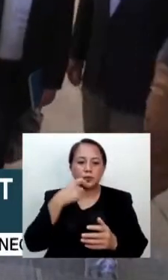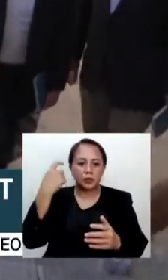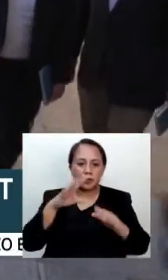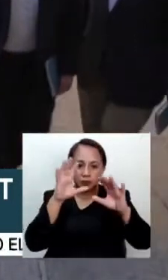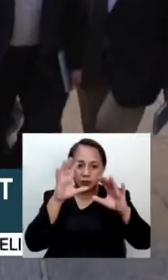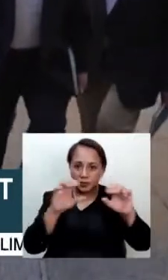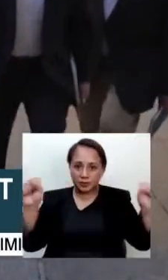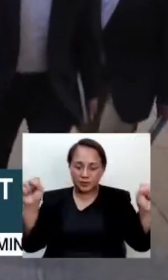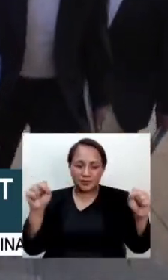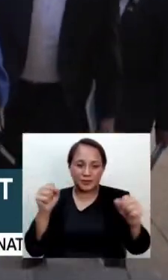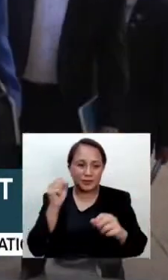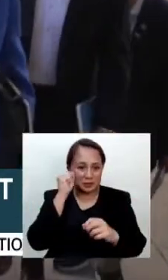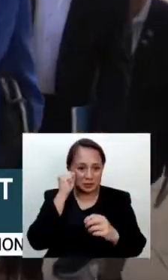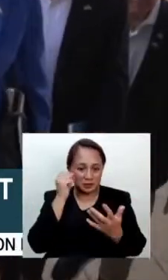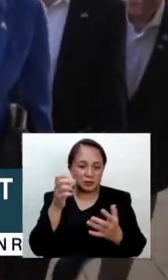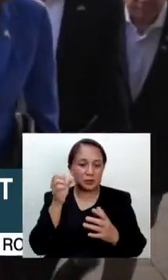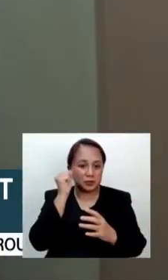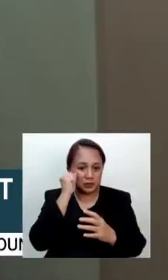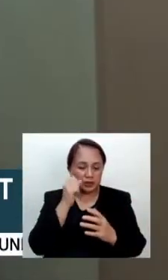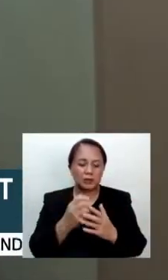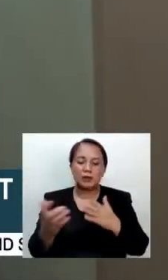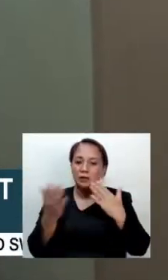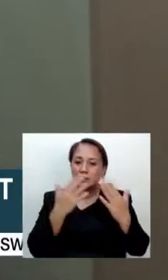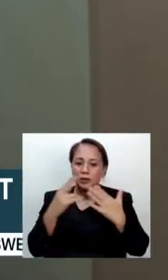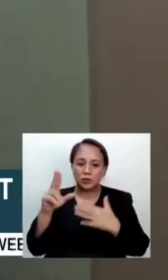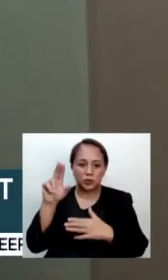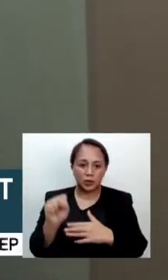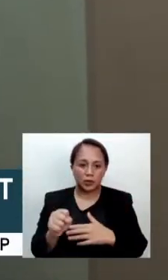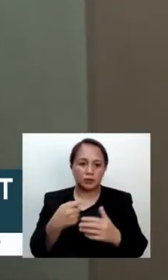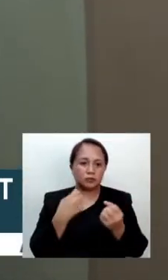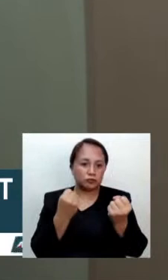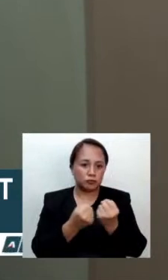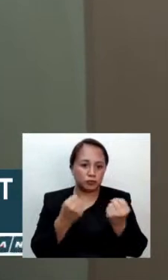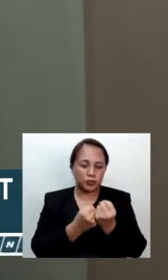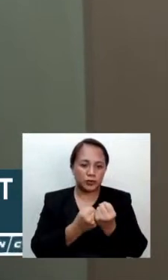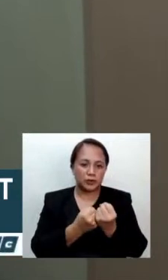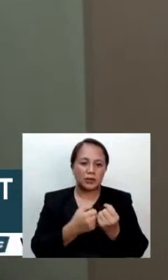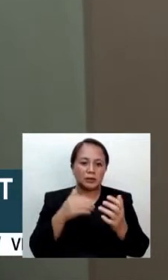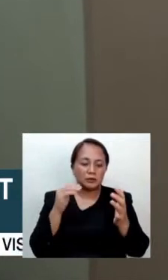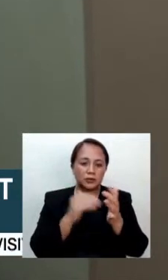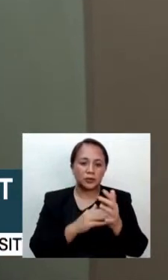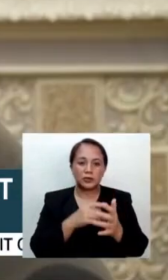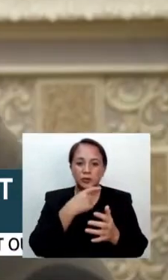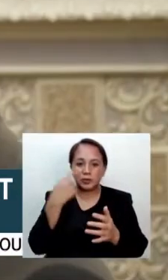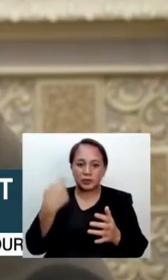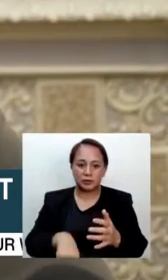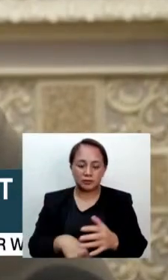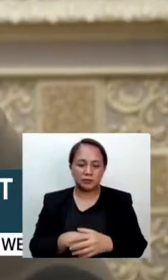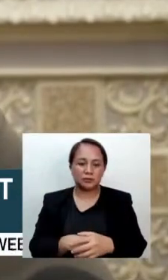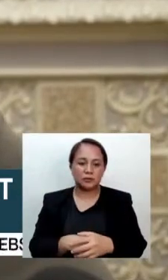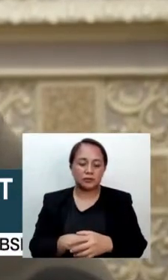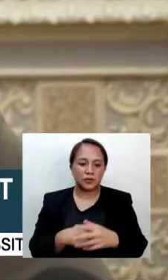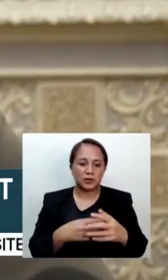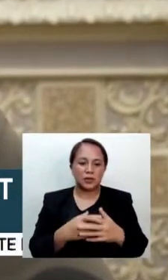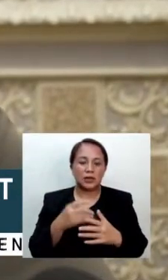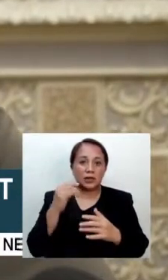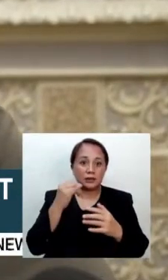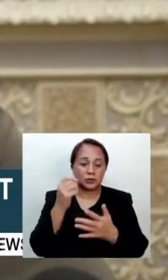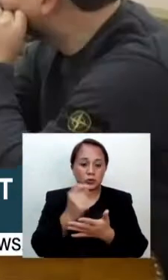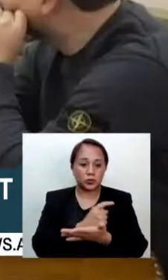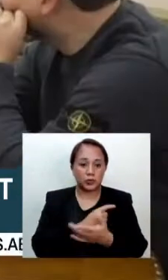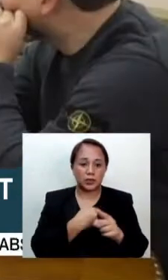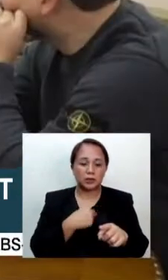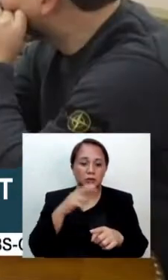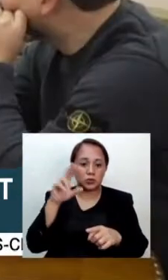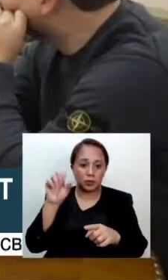Zelensky. Zelensky thanked the U.S. for their support in the fight against Russia's aggression. Last week, U.S. President